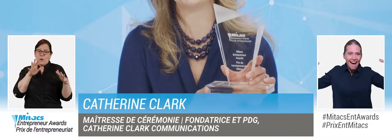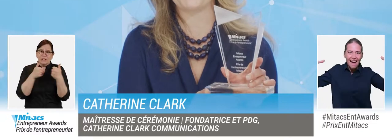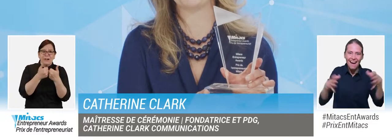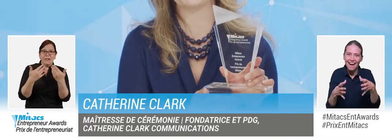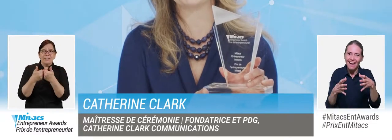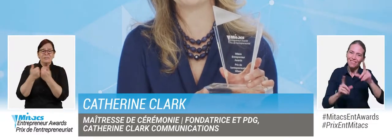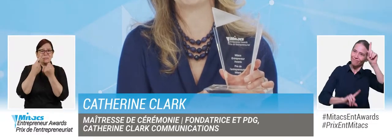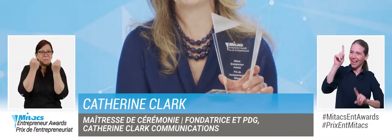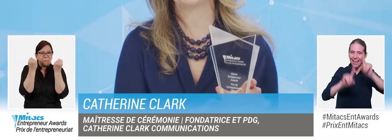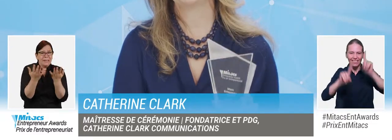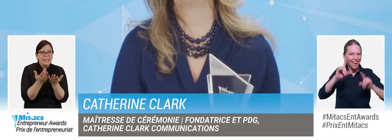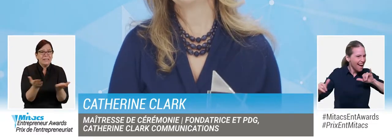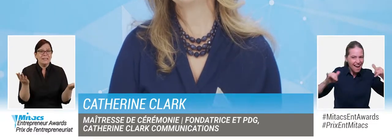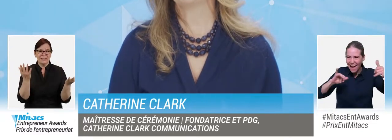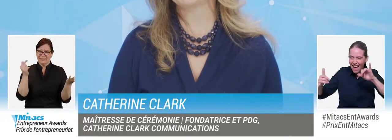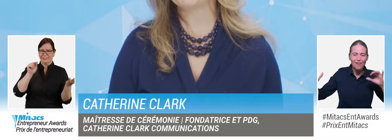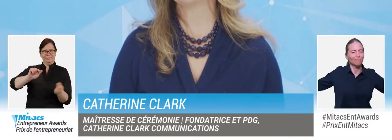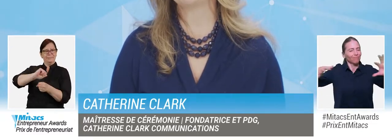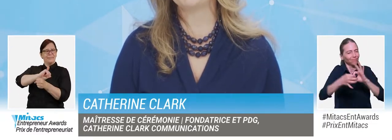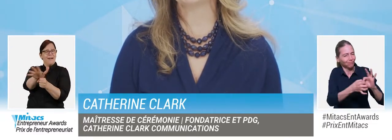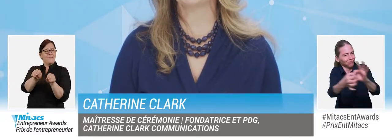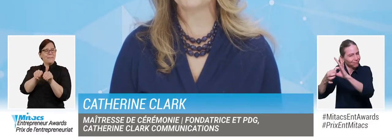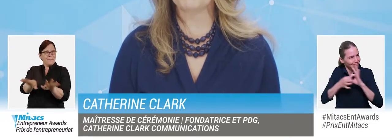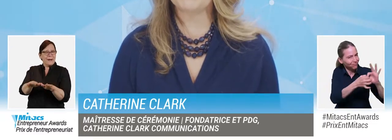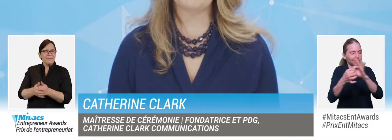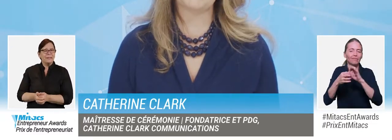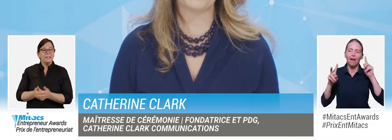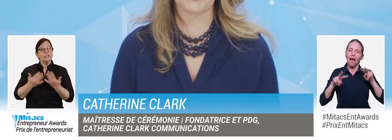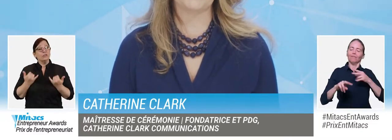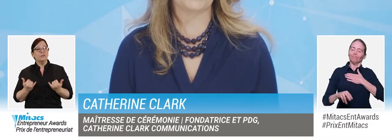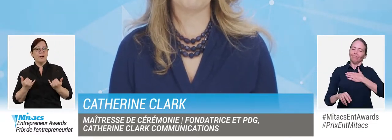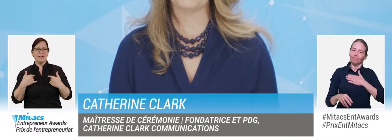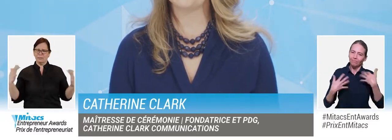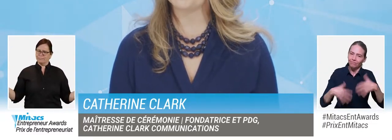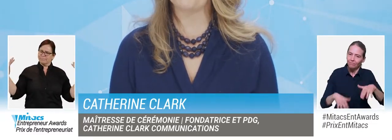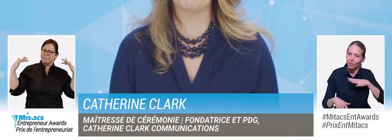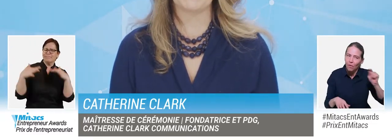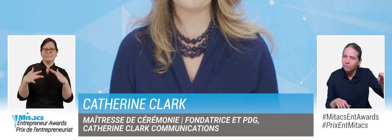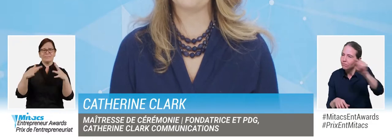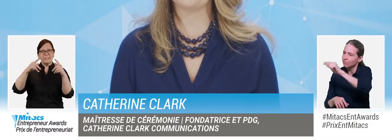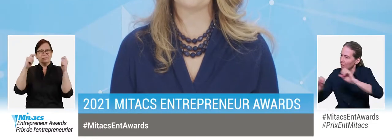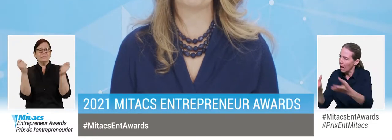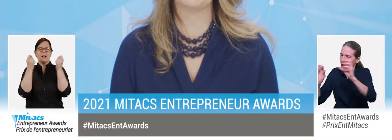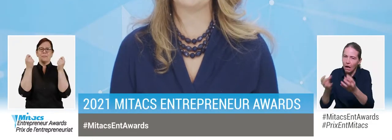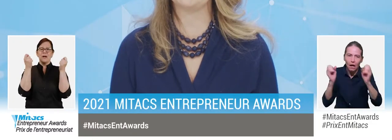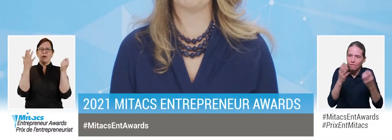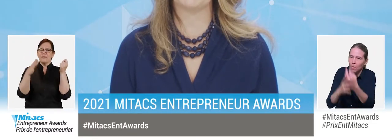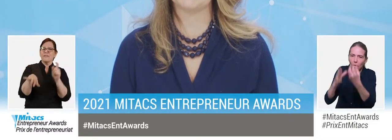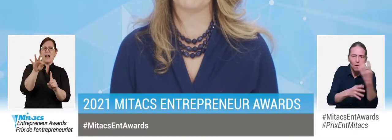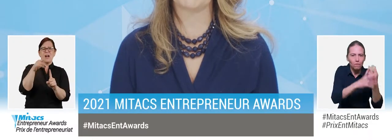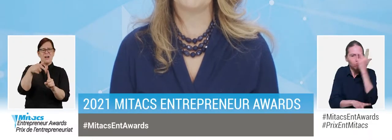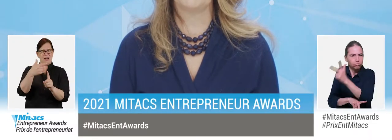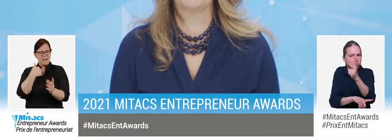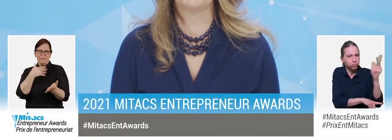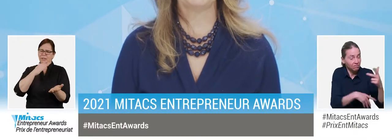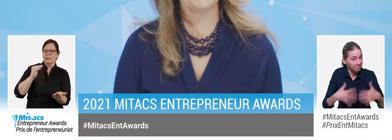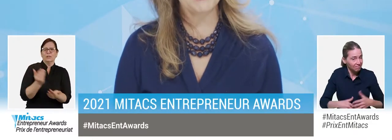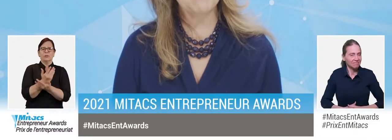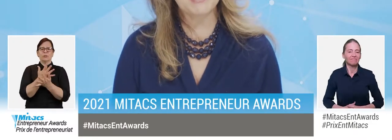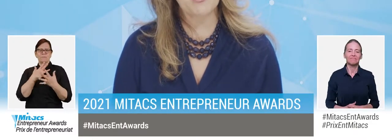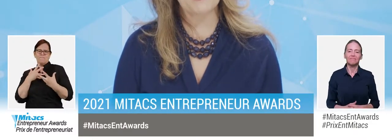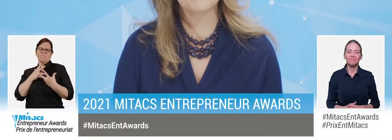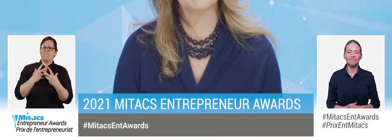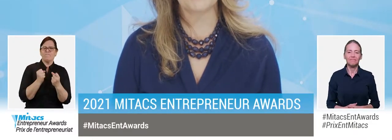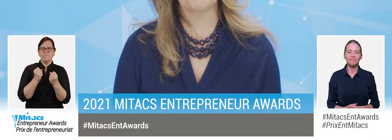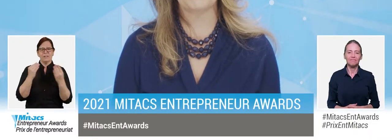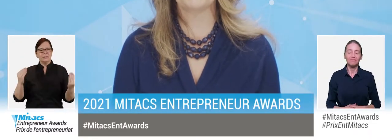their achievements. This past year has been extremely challenging for so many due to the COVID-19 pandemic, but today we